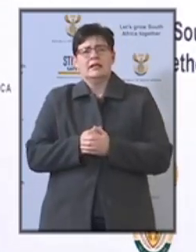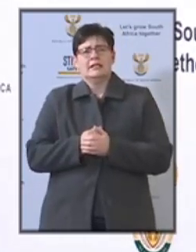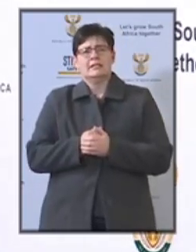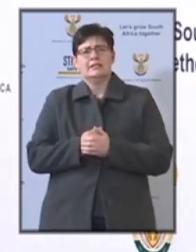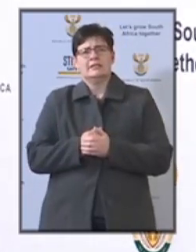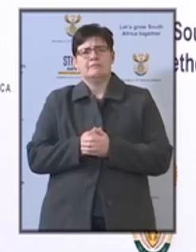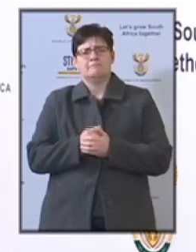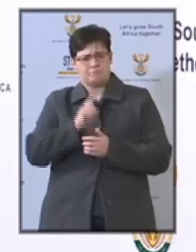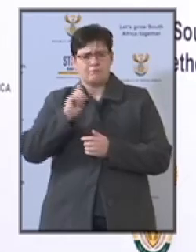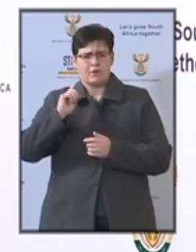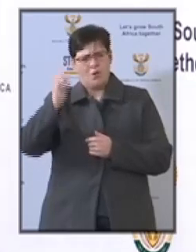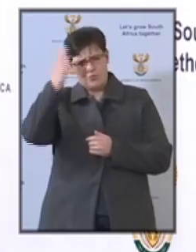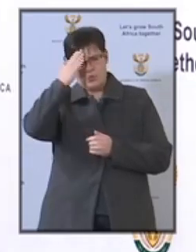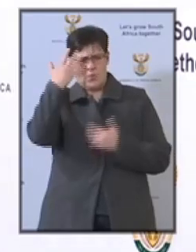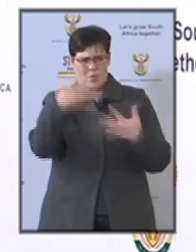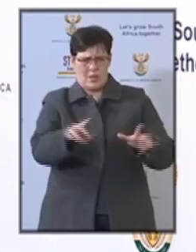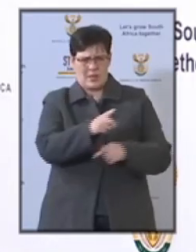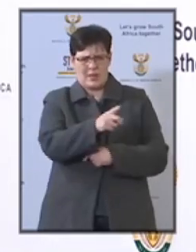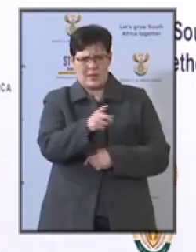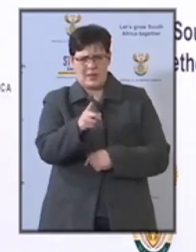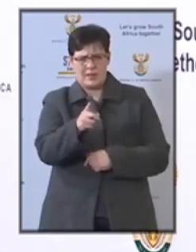we all know about